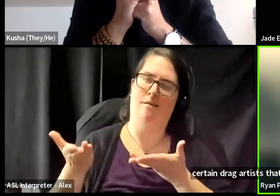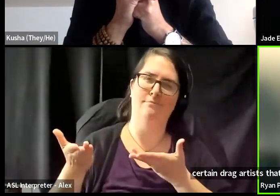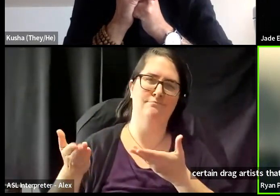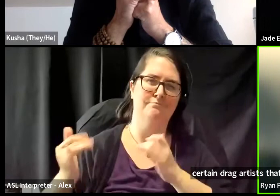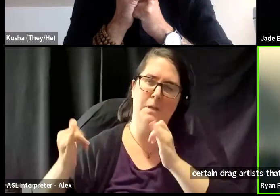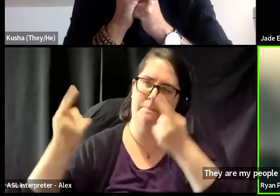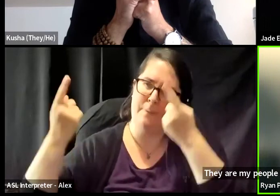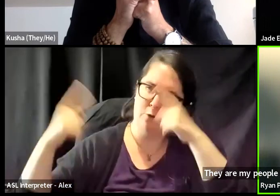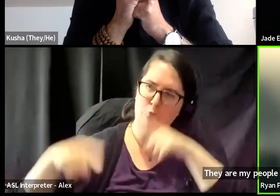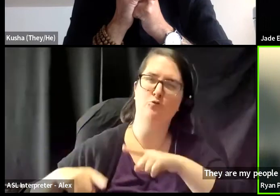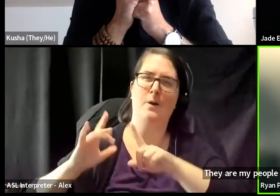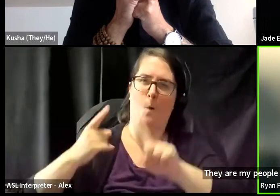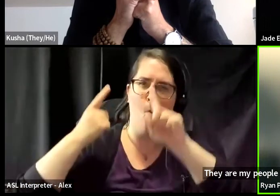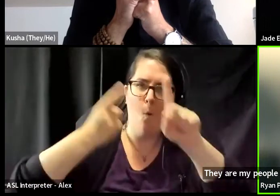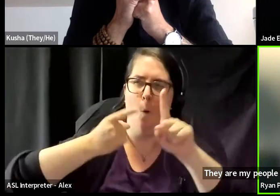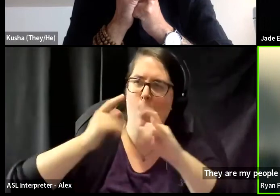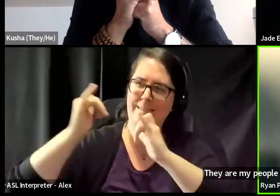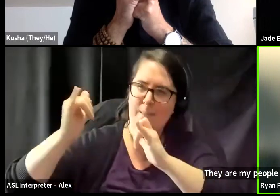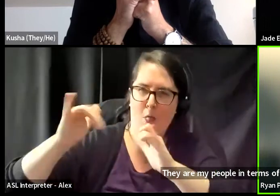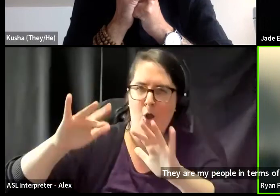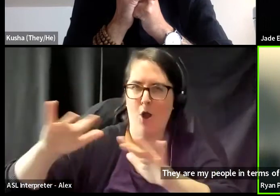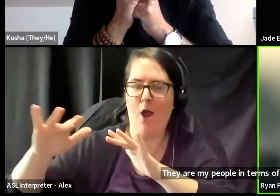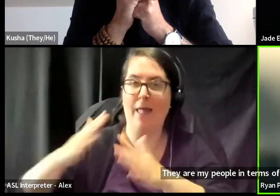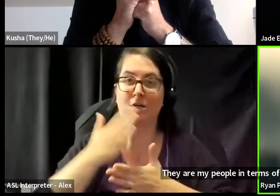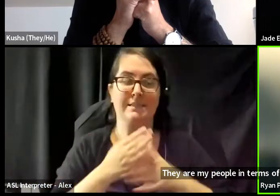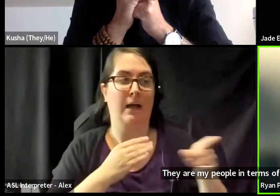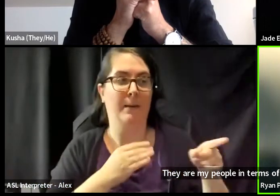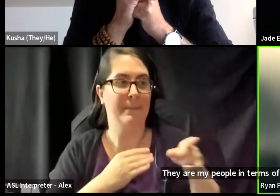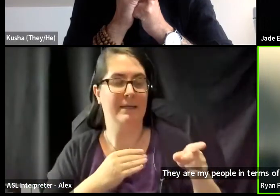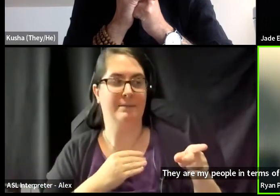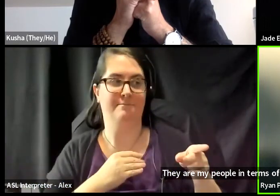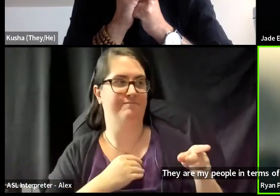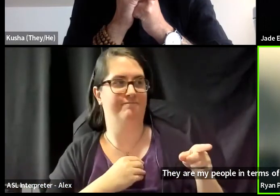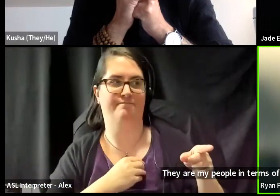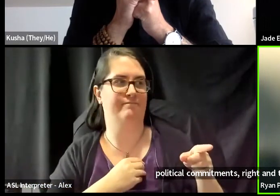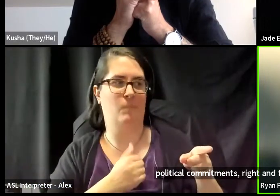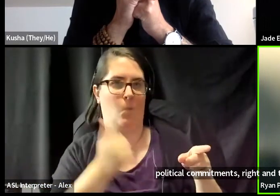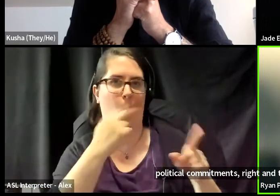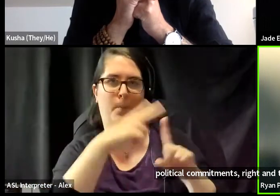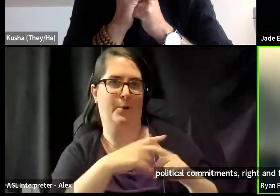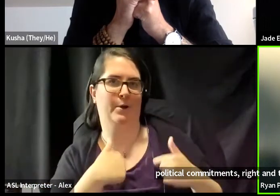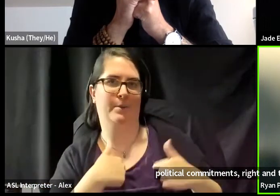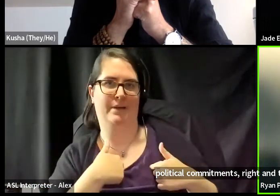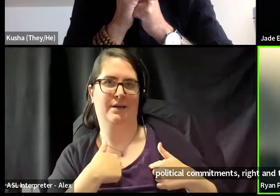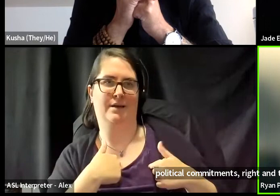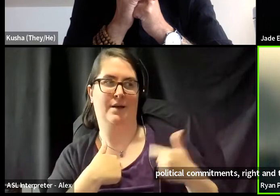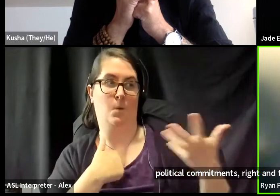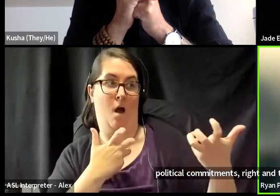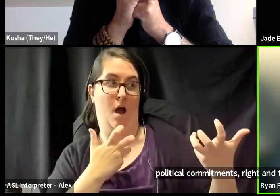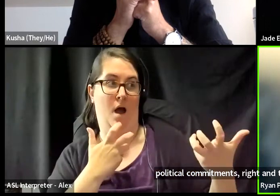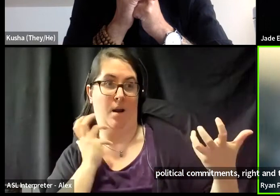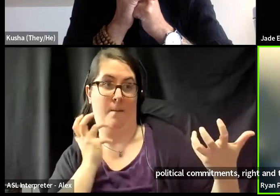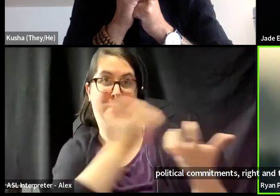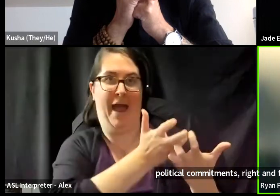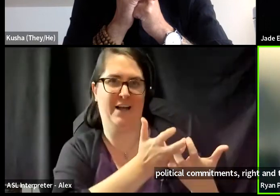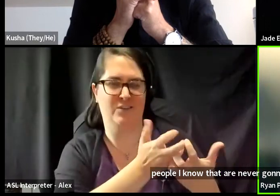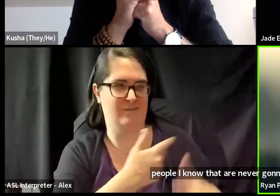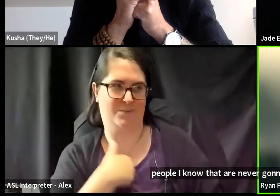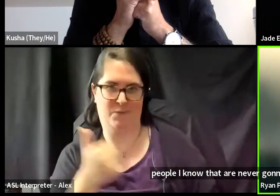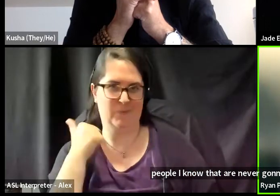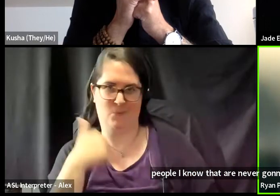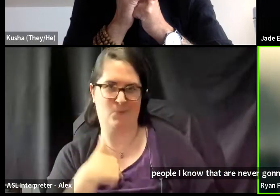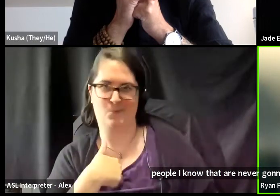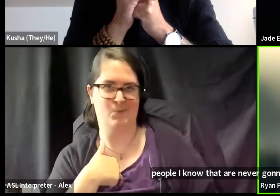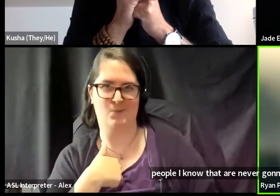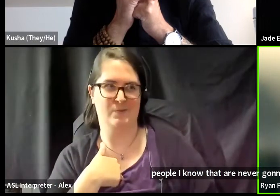right? And then there are certain people I know that are never going to book me because I'm never going to be that person to just do you know, the